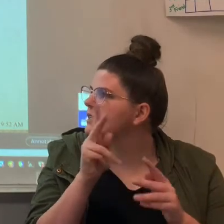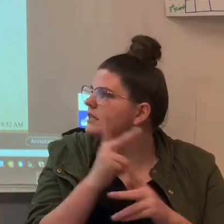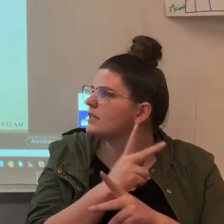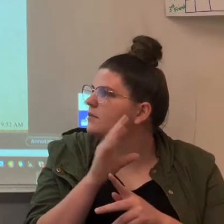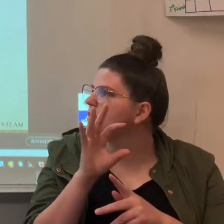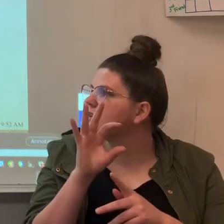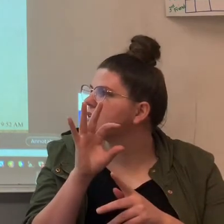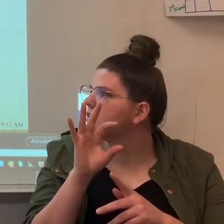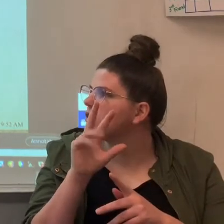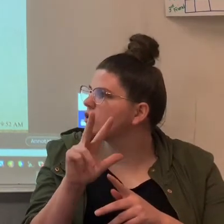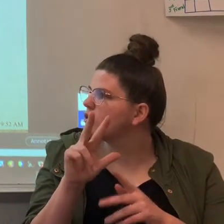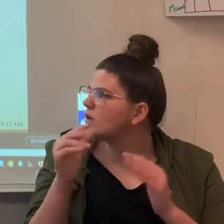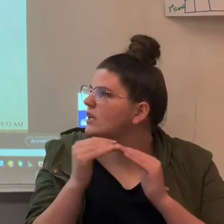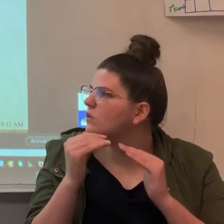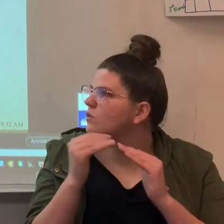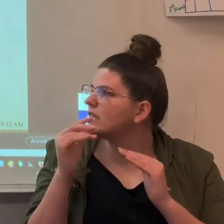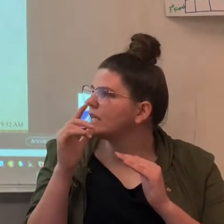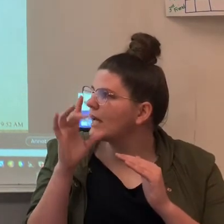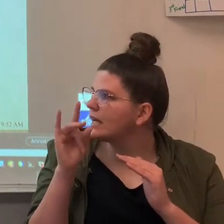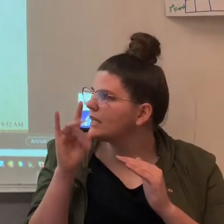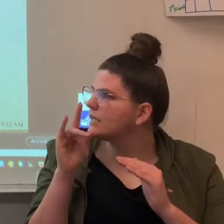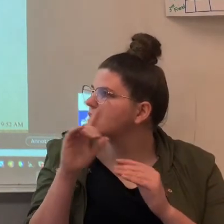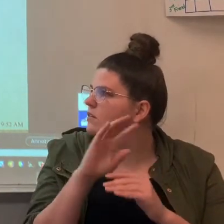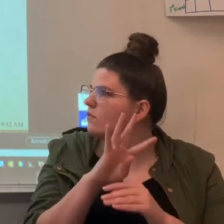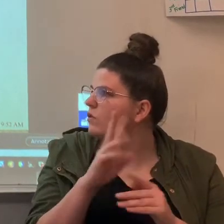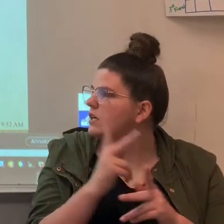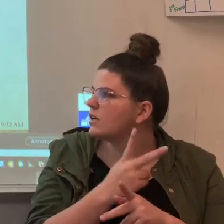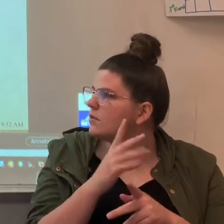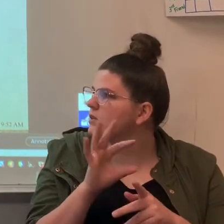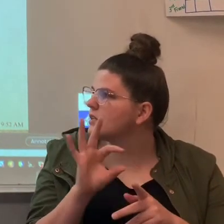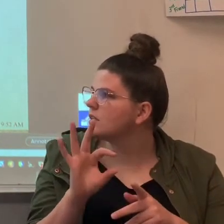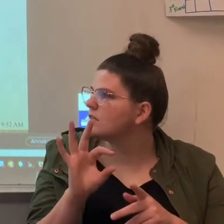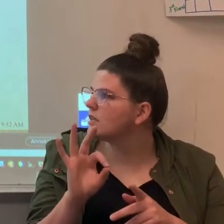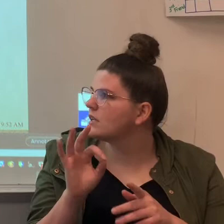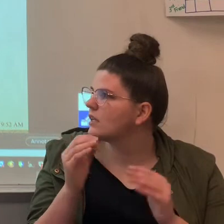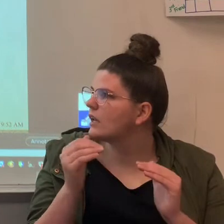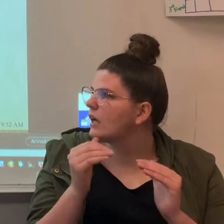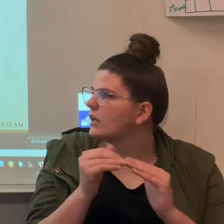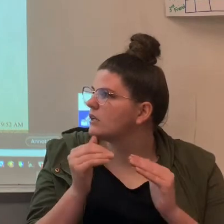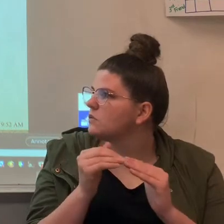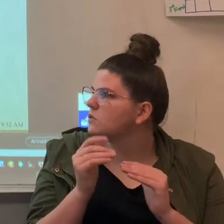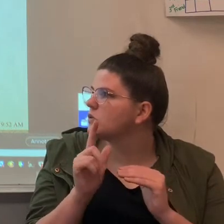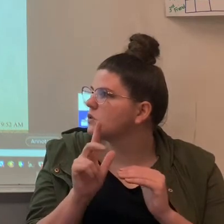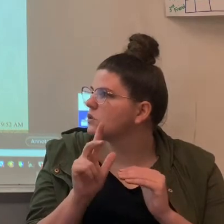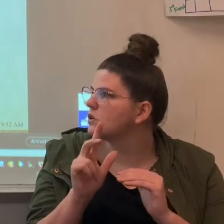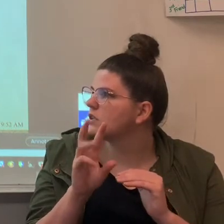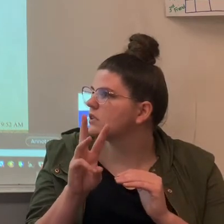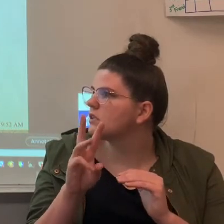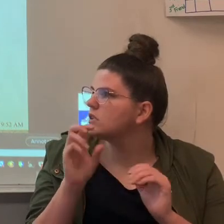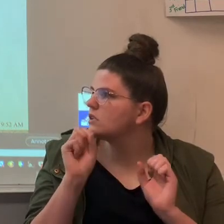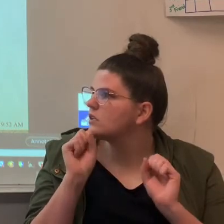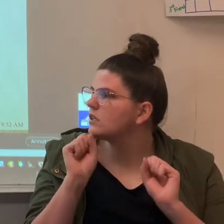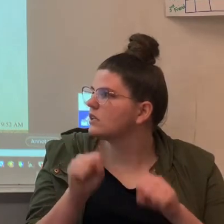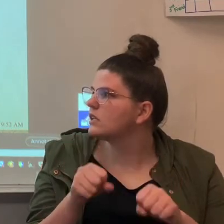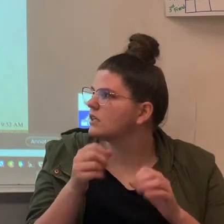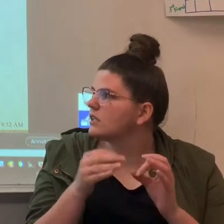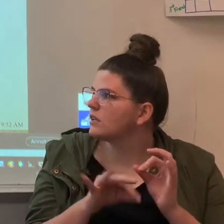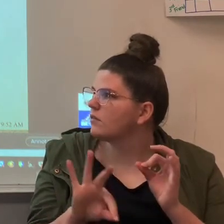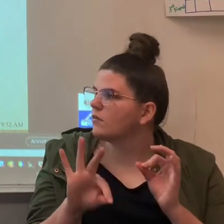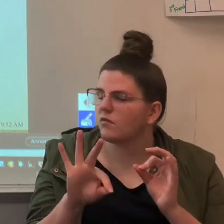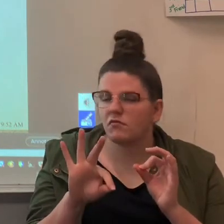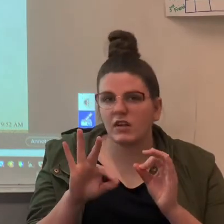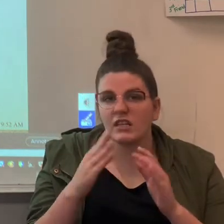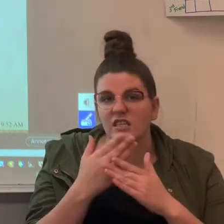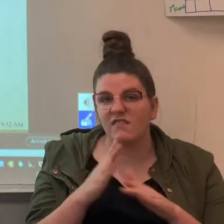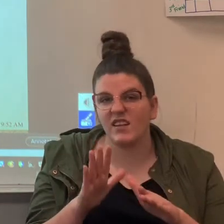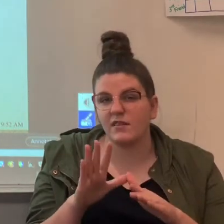36. We could simplify that down, and we could do it by 6,